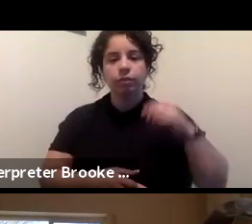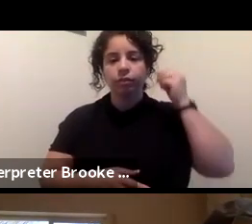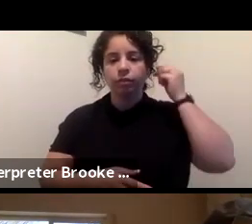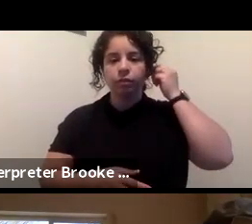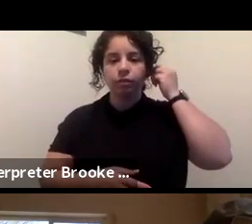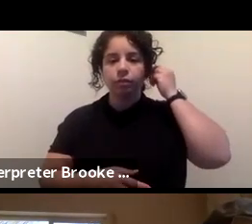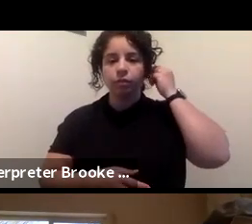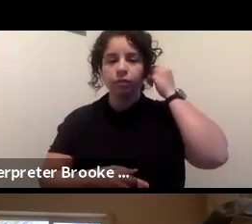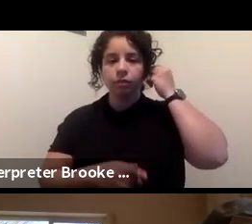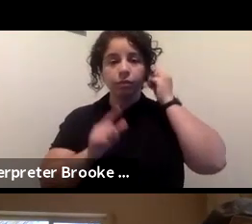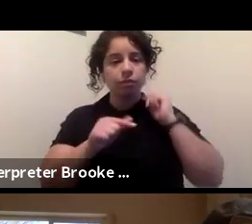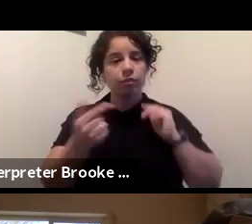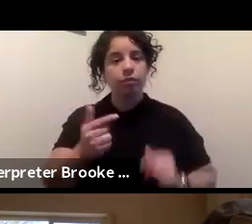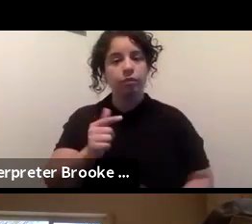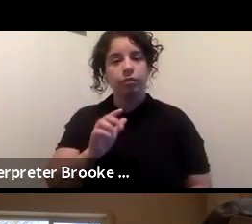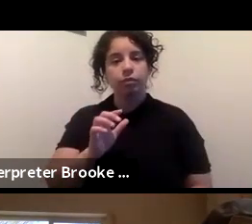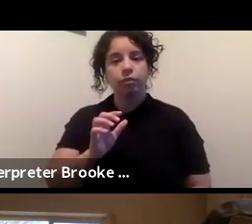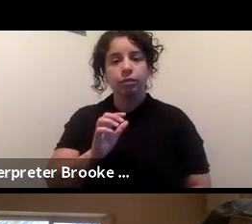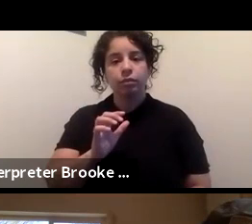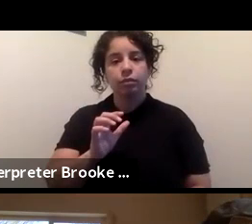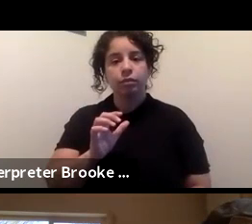Carmen.